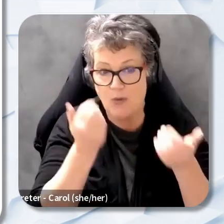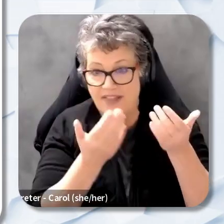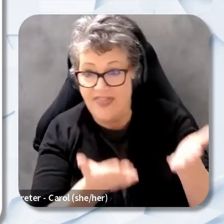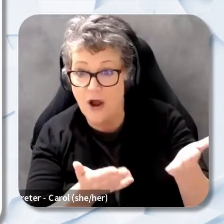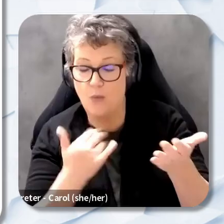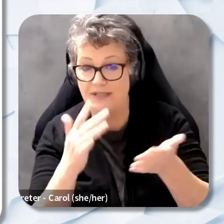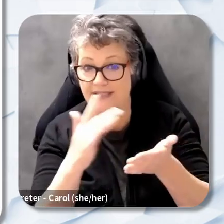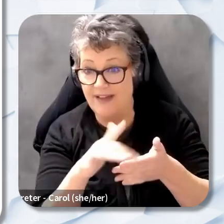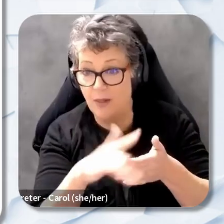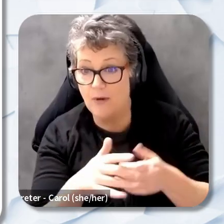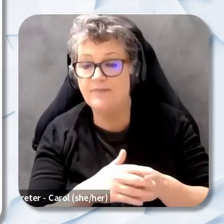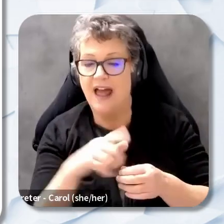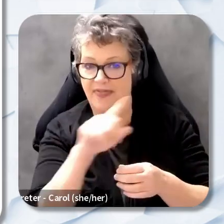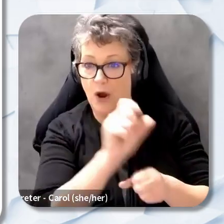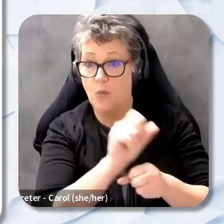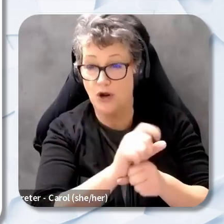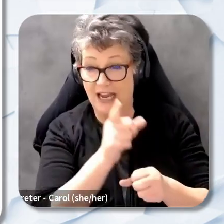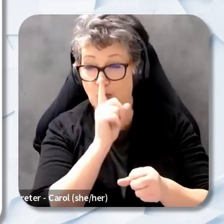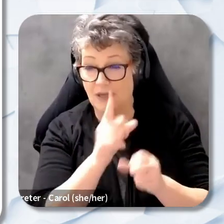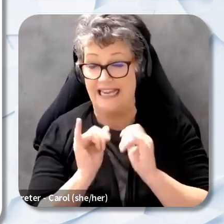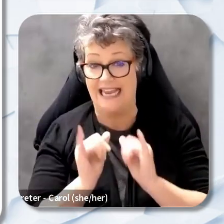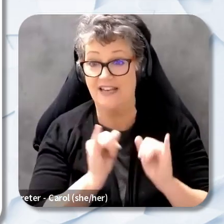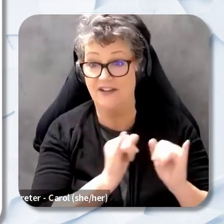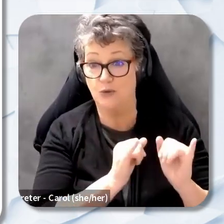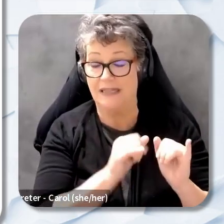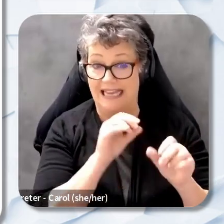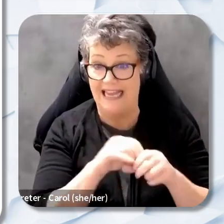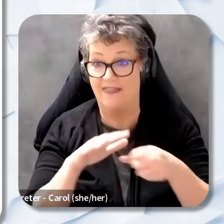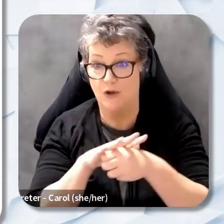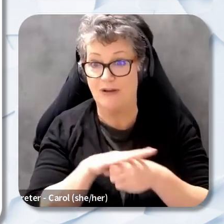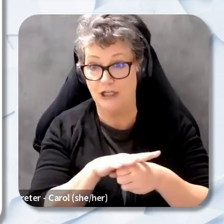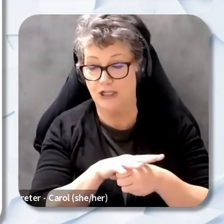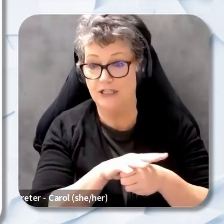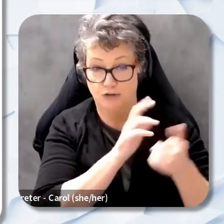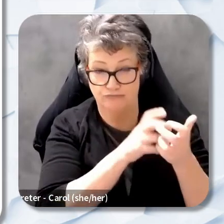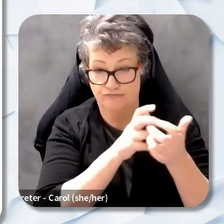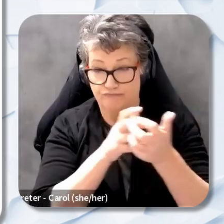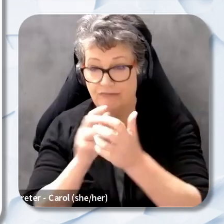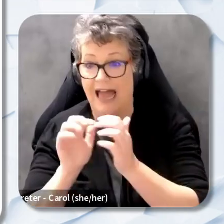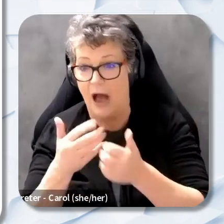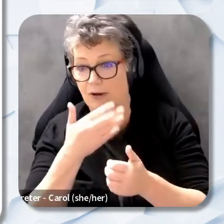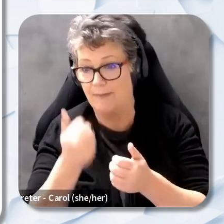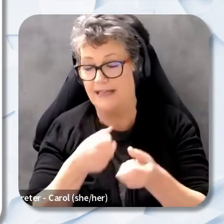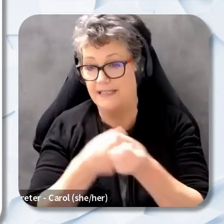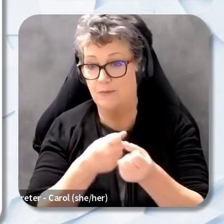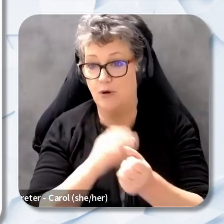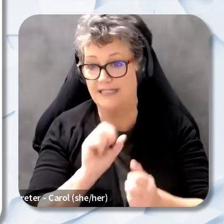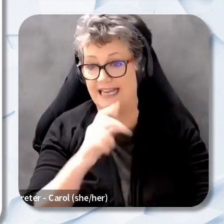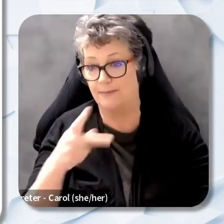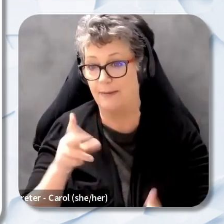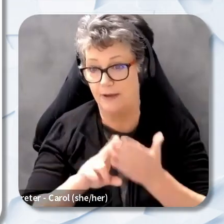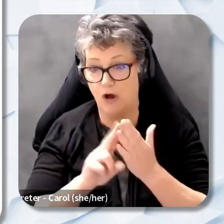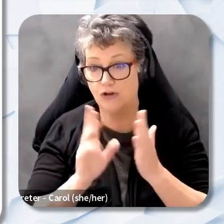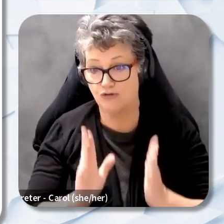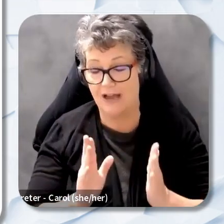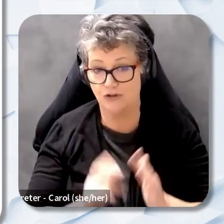what's available. So they are working really individually in their regions to figure out how to best support CSPP contractors